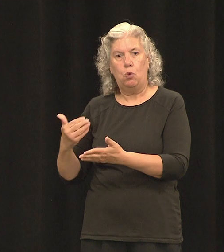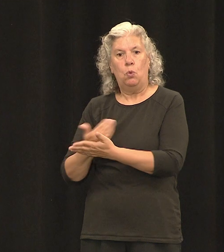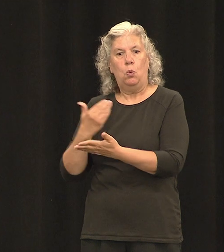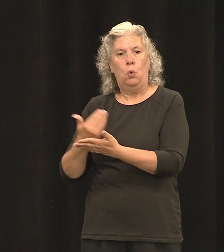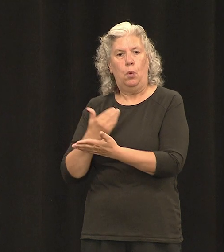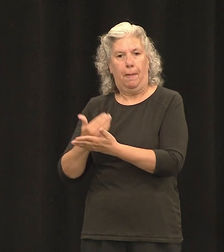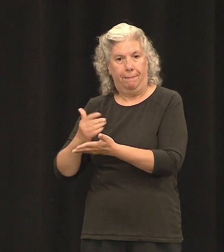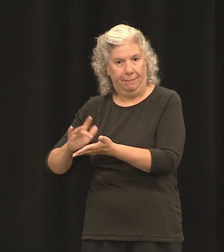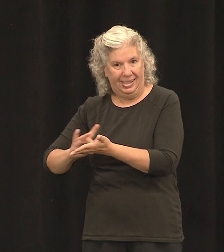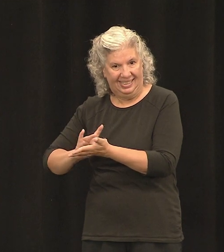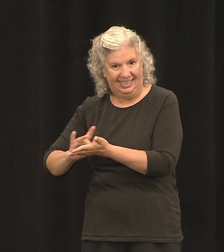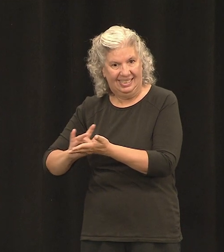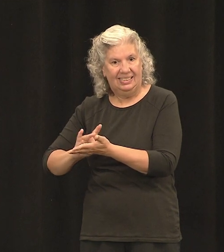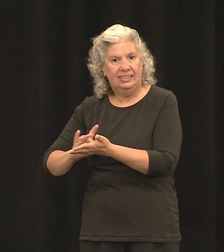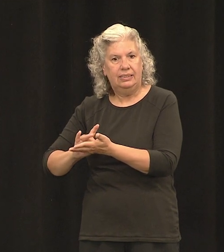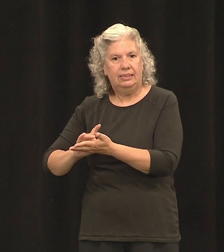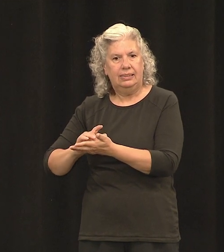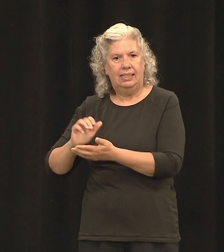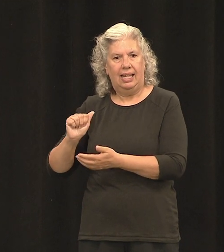longer circles.